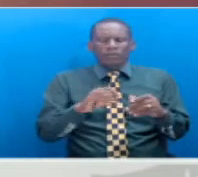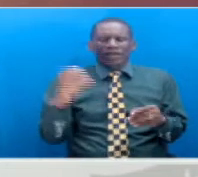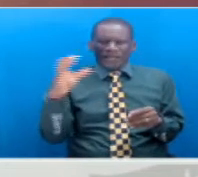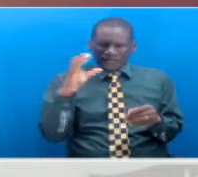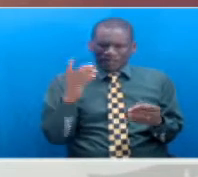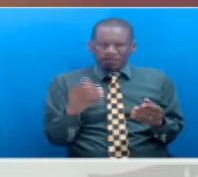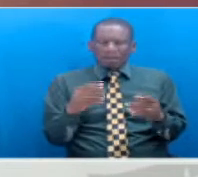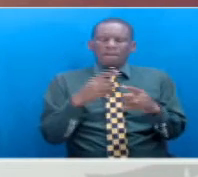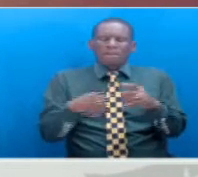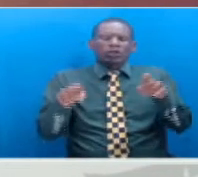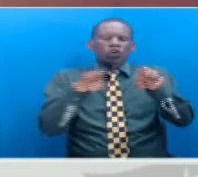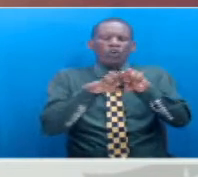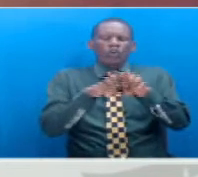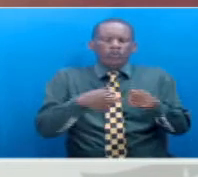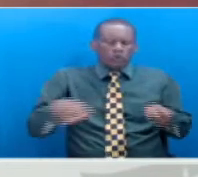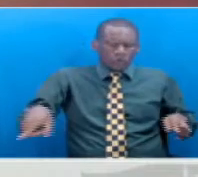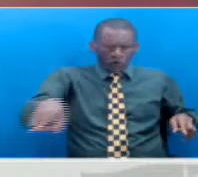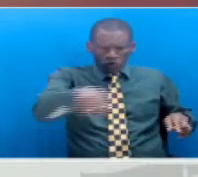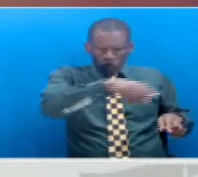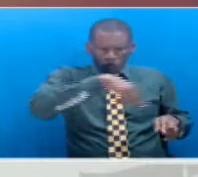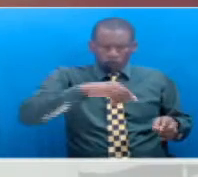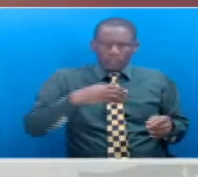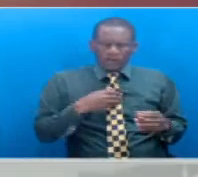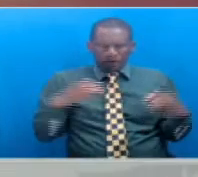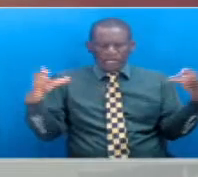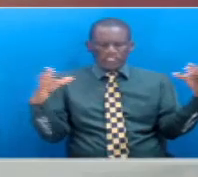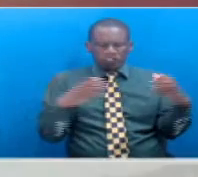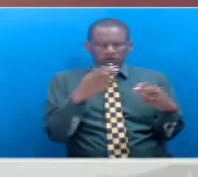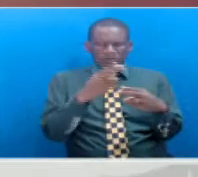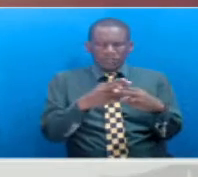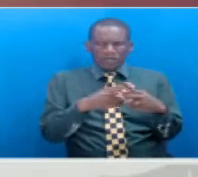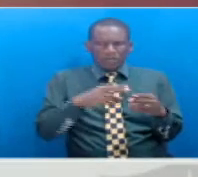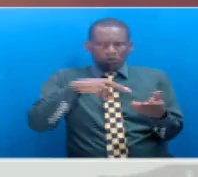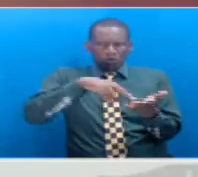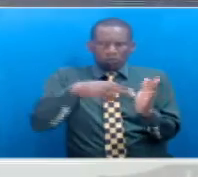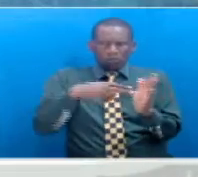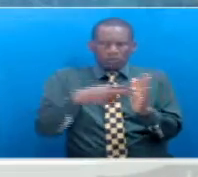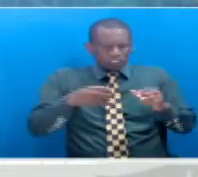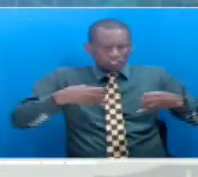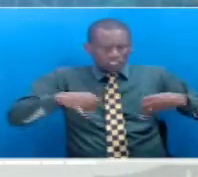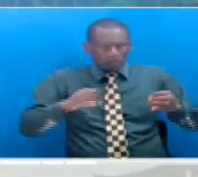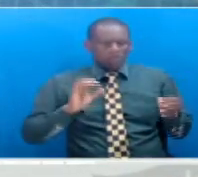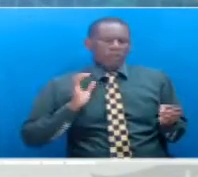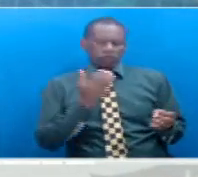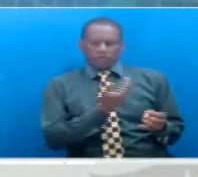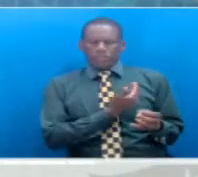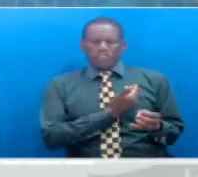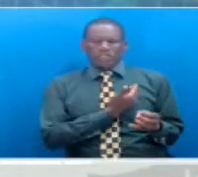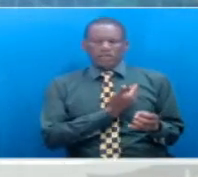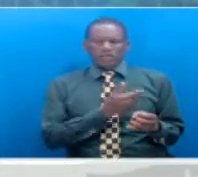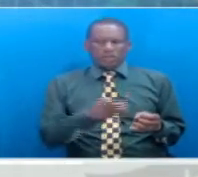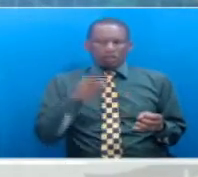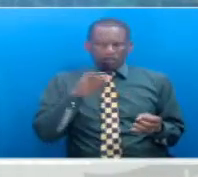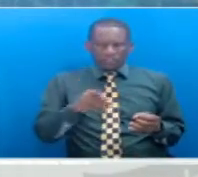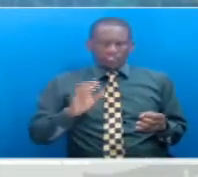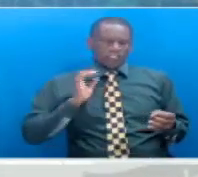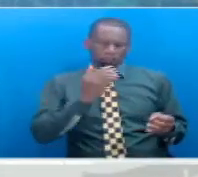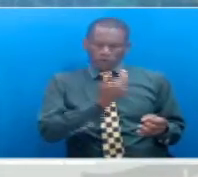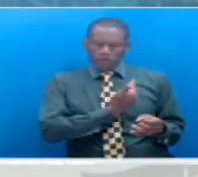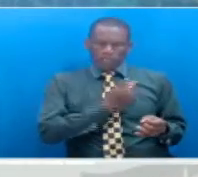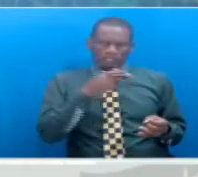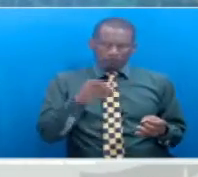But we also have a team called Project Implementation Committee. This is the